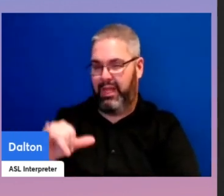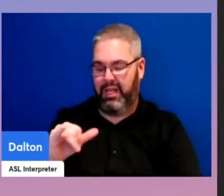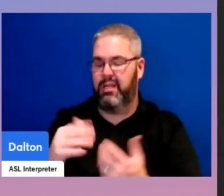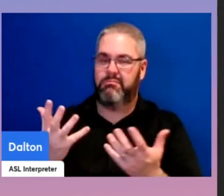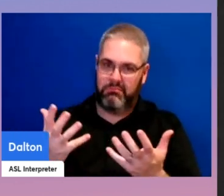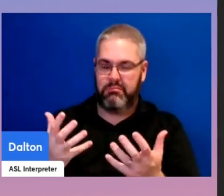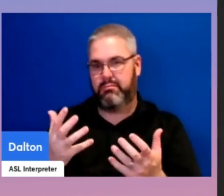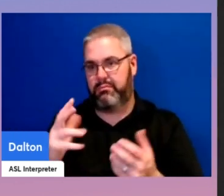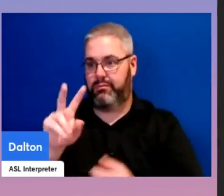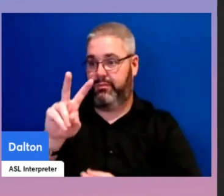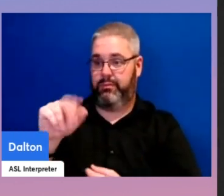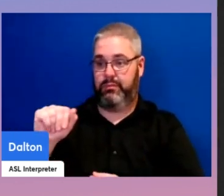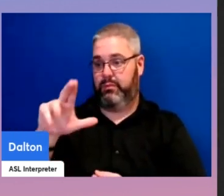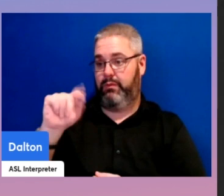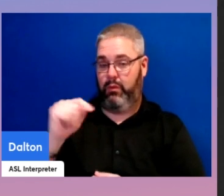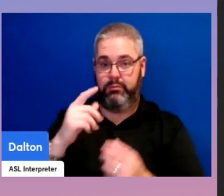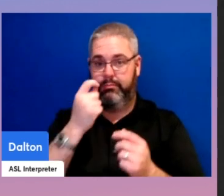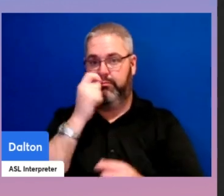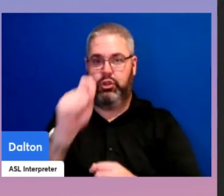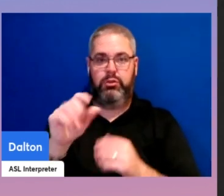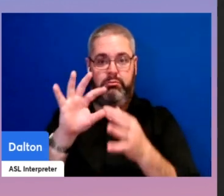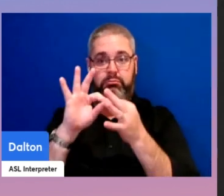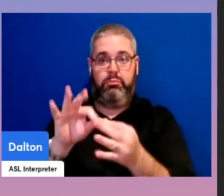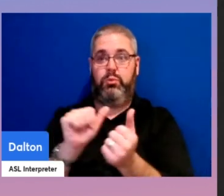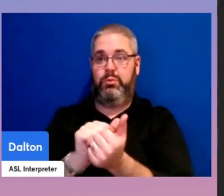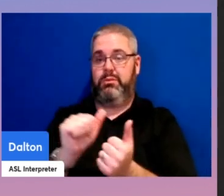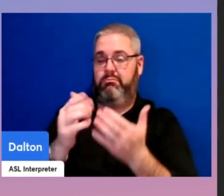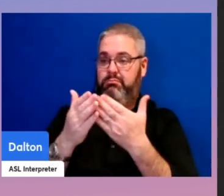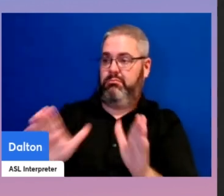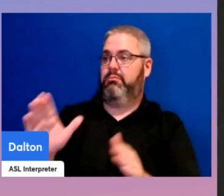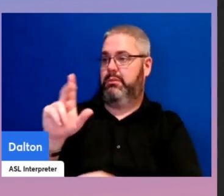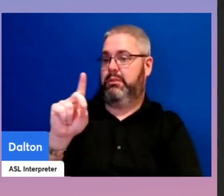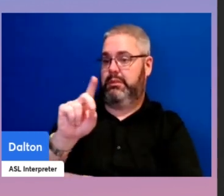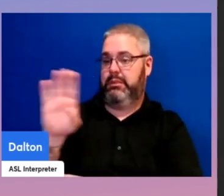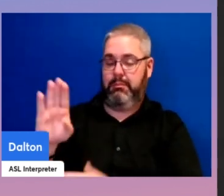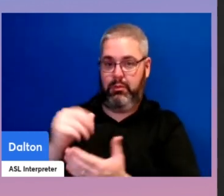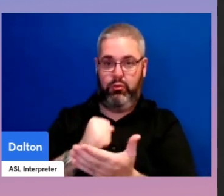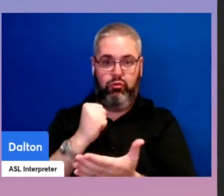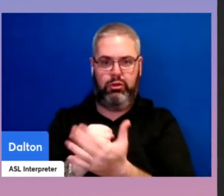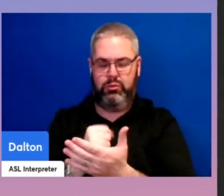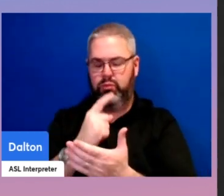using Vault at all when it comes to database, dynamic database credentials is a huge